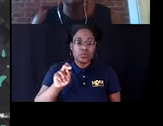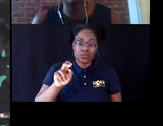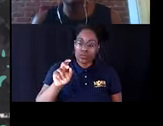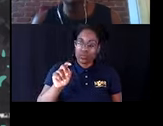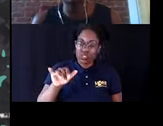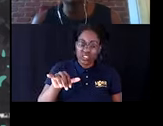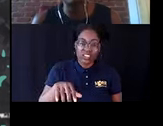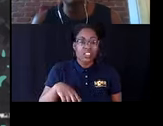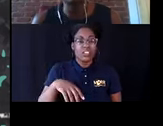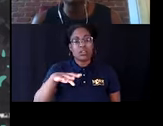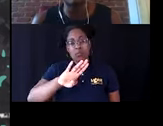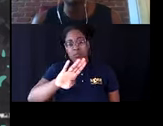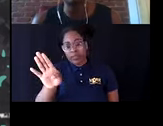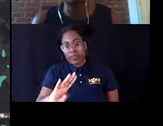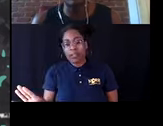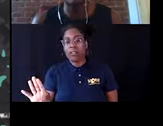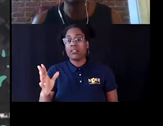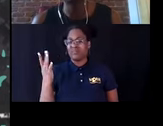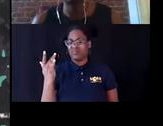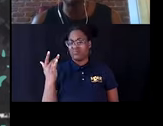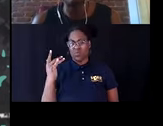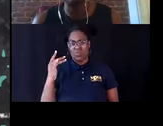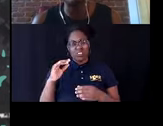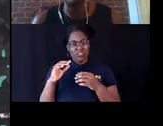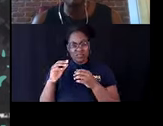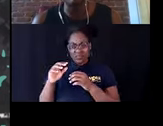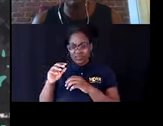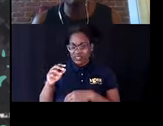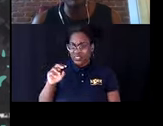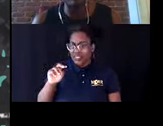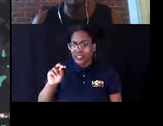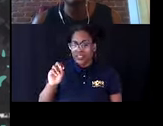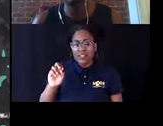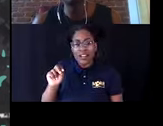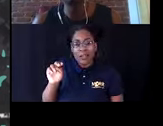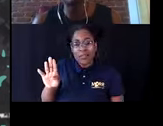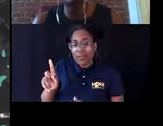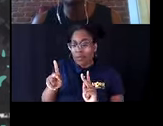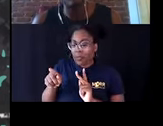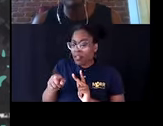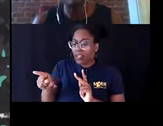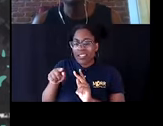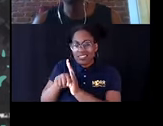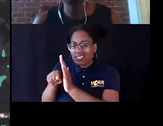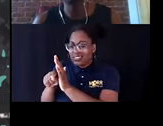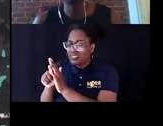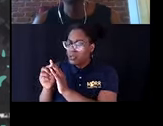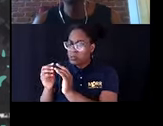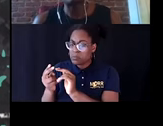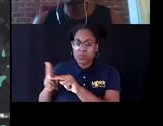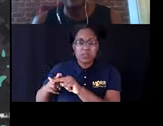gender binary. It's because the gender binary is not only meant to keep all people down who are not men, but it is also meant